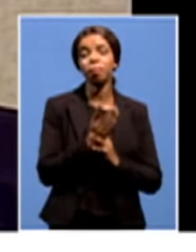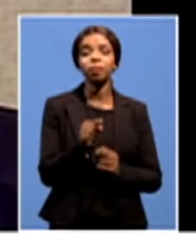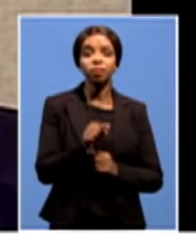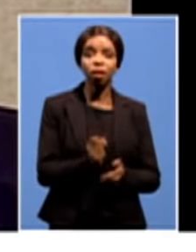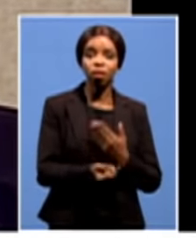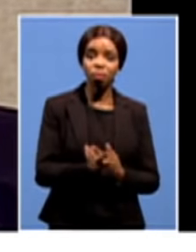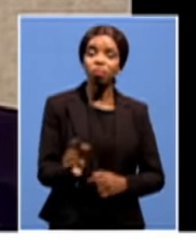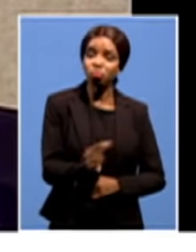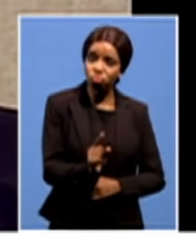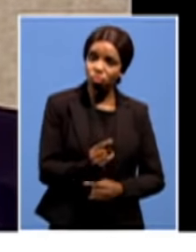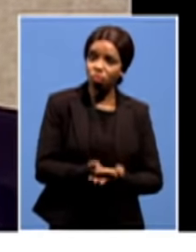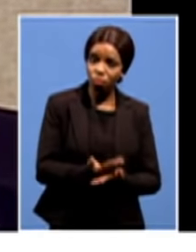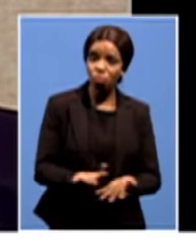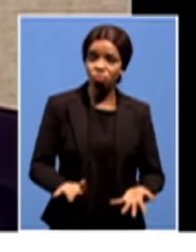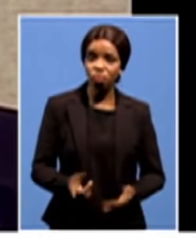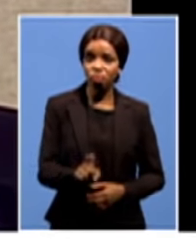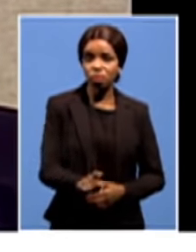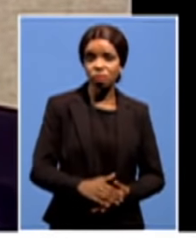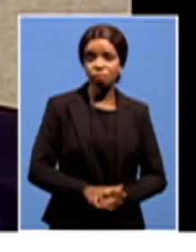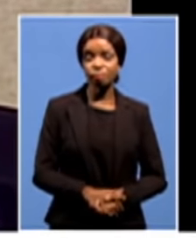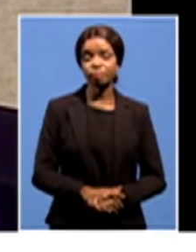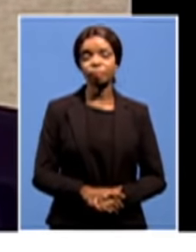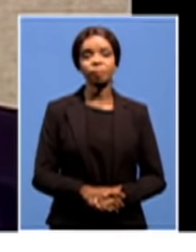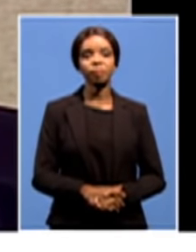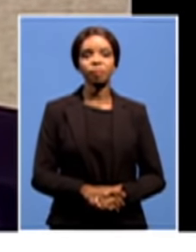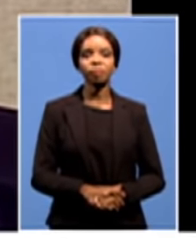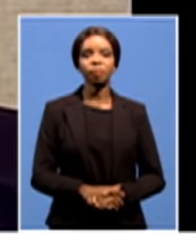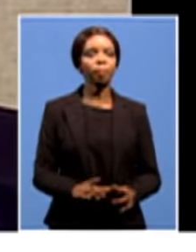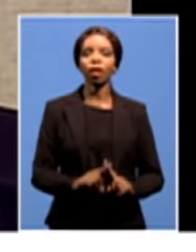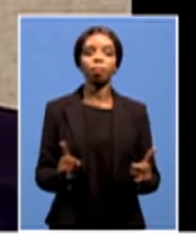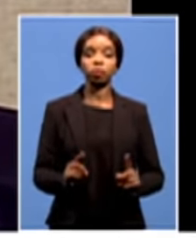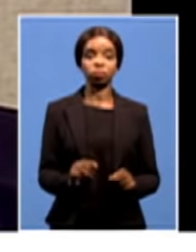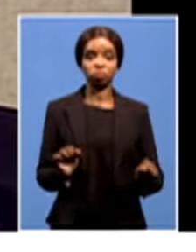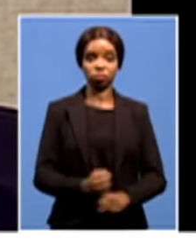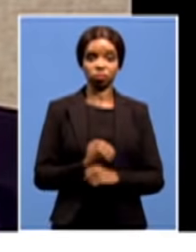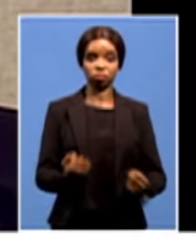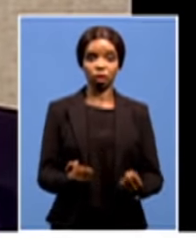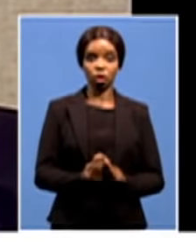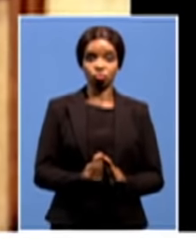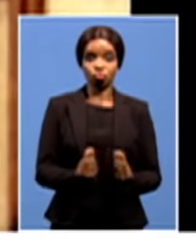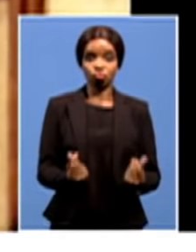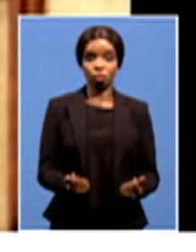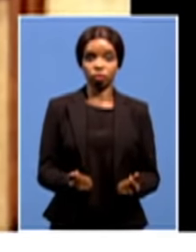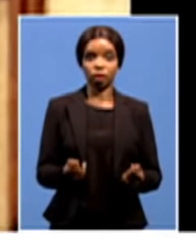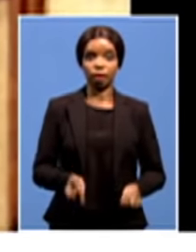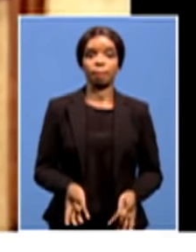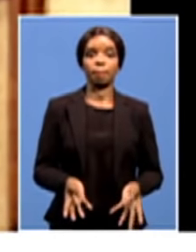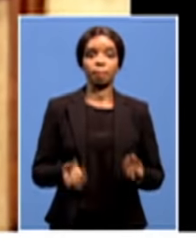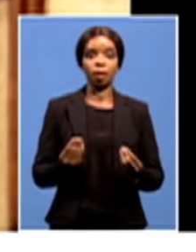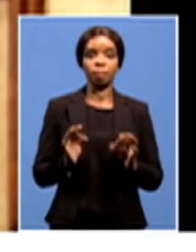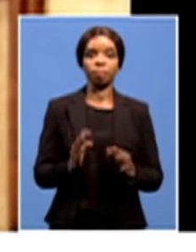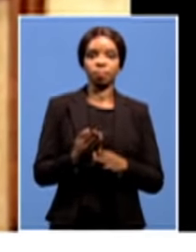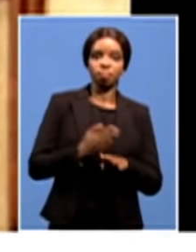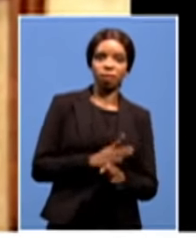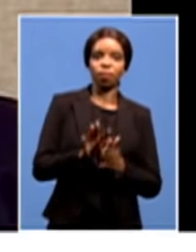soon as possible. It's not impossible. Yeah, but it's not possible for a solution to be found before the election